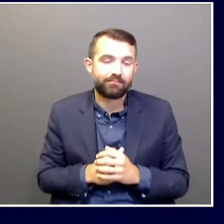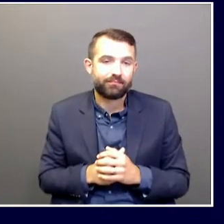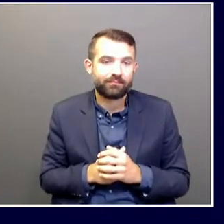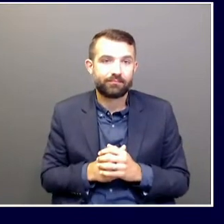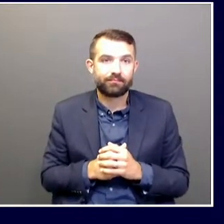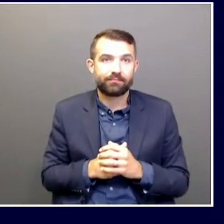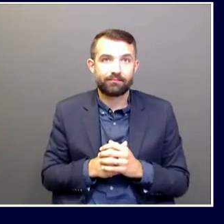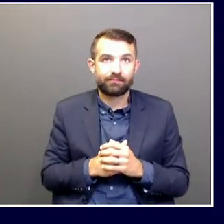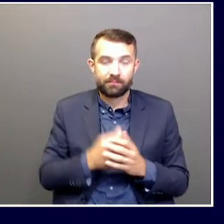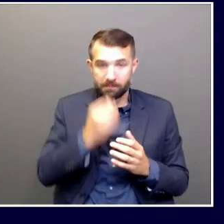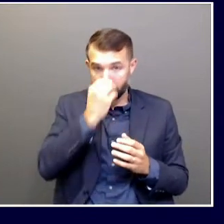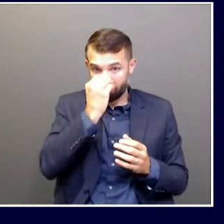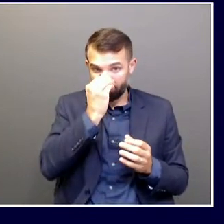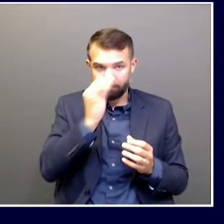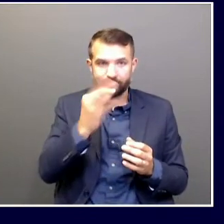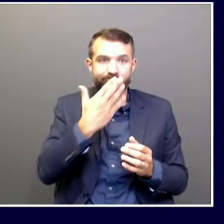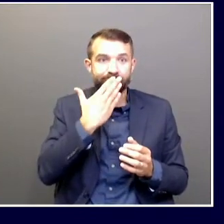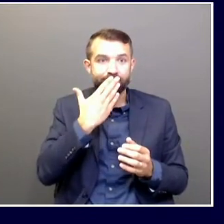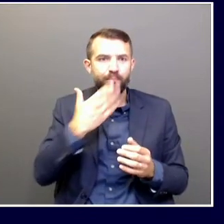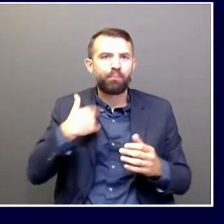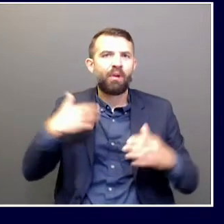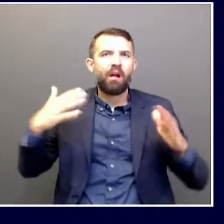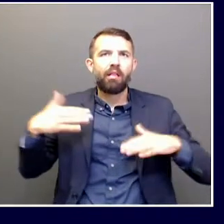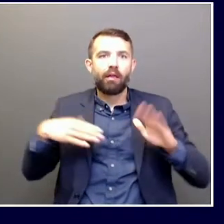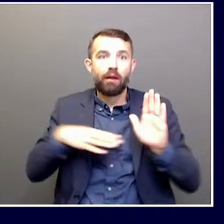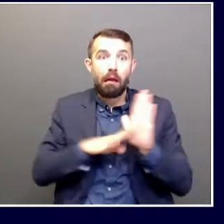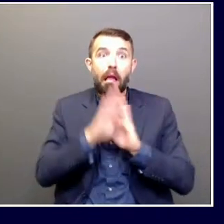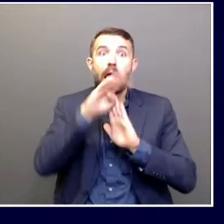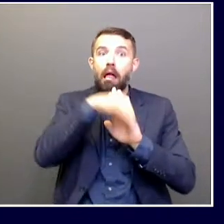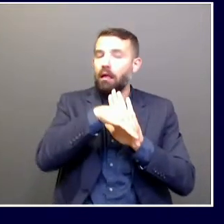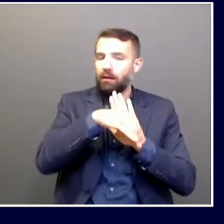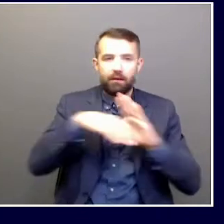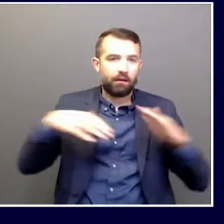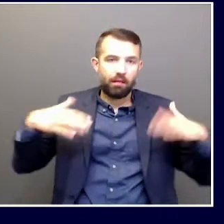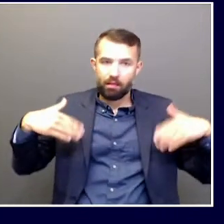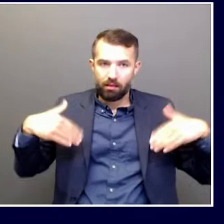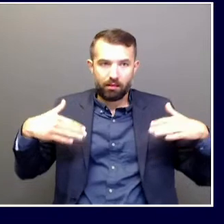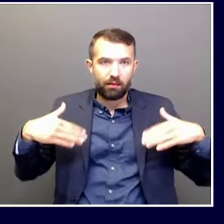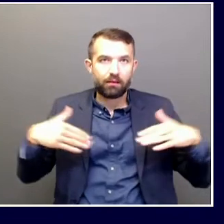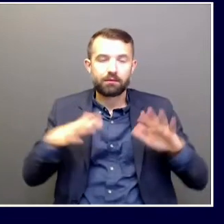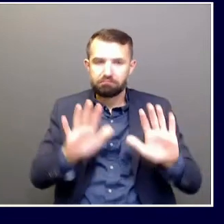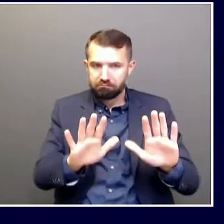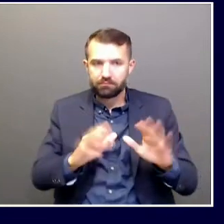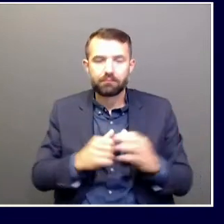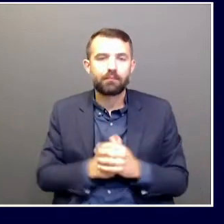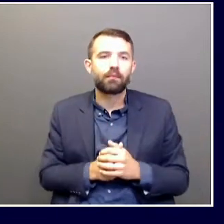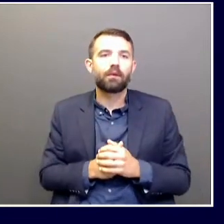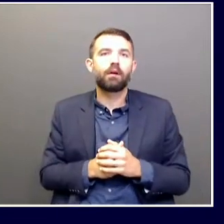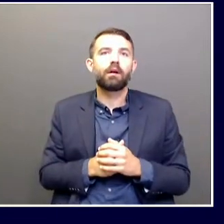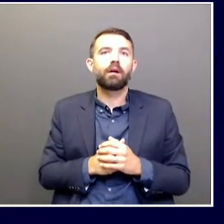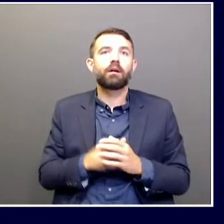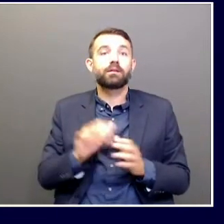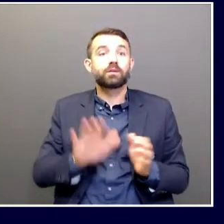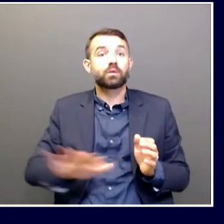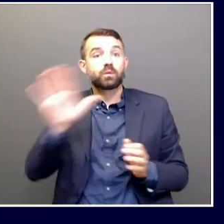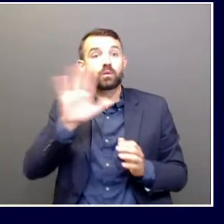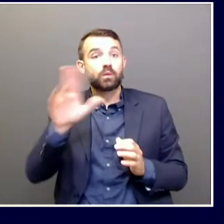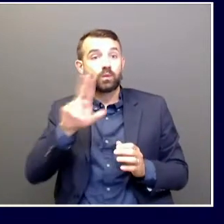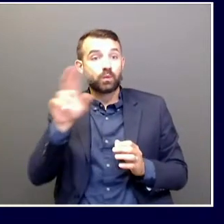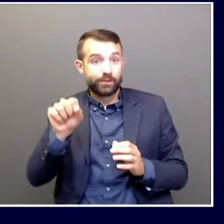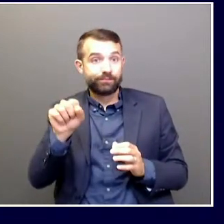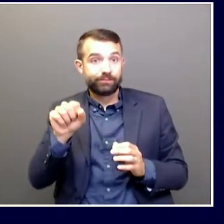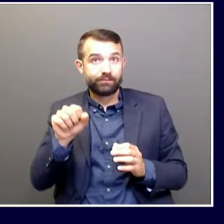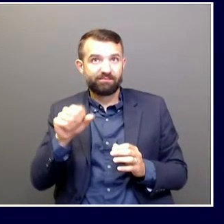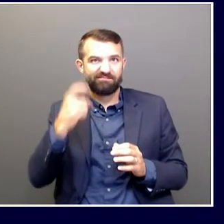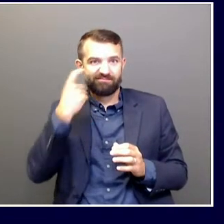trend yet, but assessing the other trends and seeing what's going on in the rest of the country where we have seen a decline